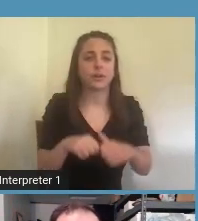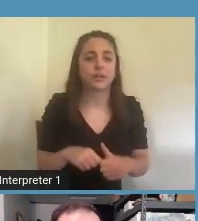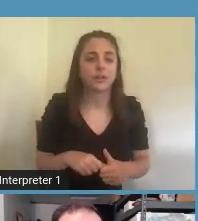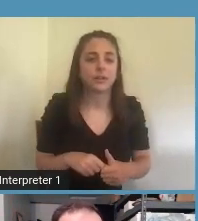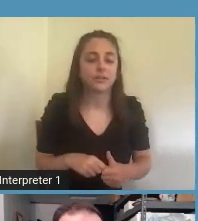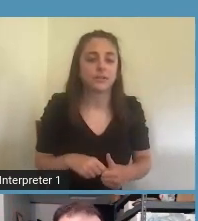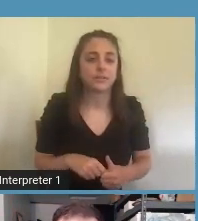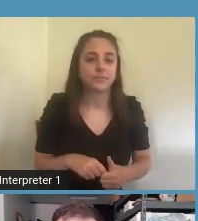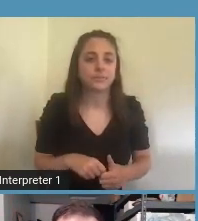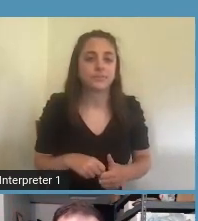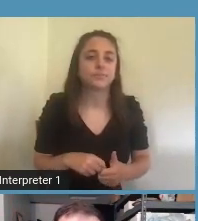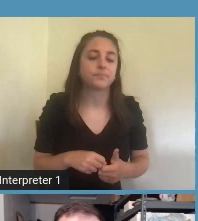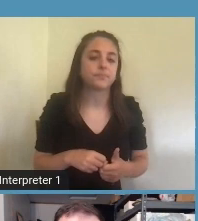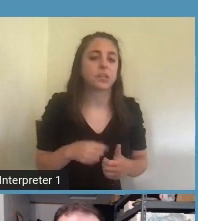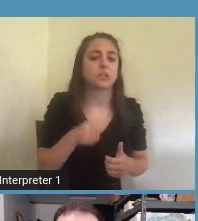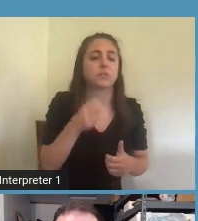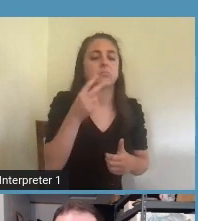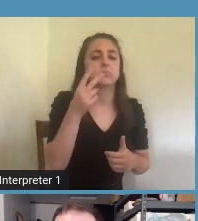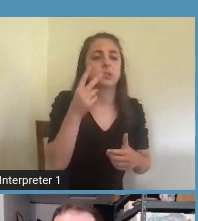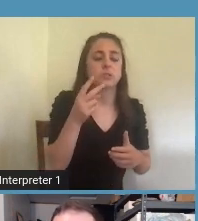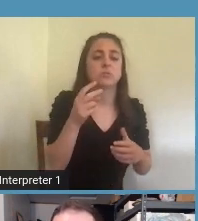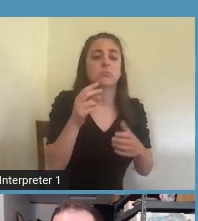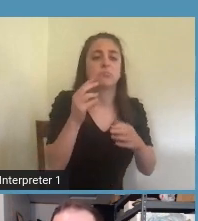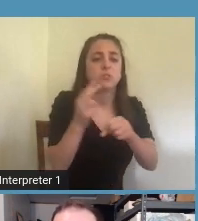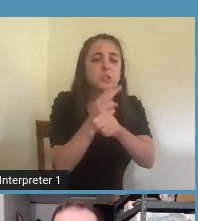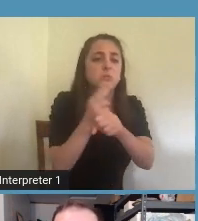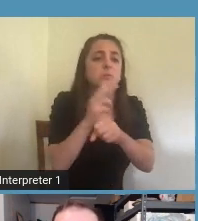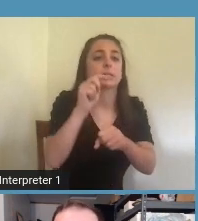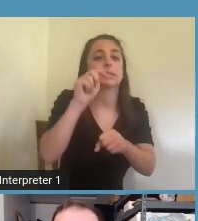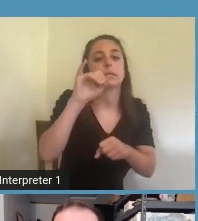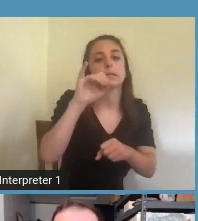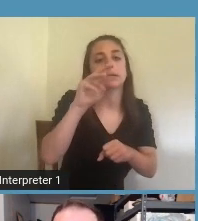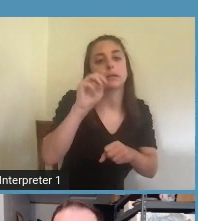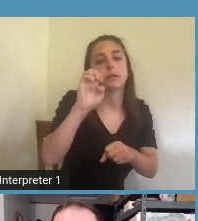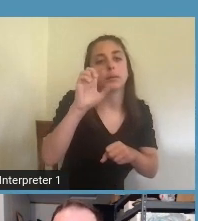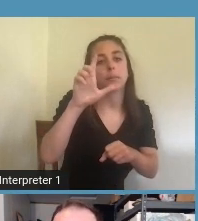we used to do time lapses. I'll show you guys what we ended up making.